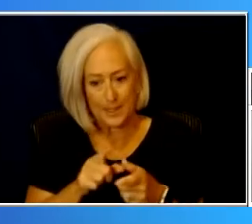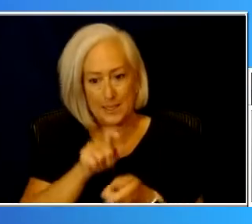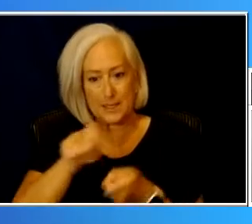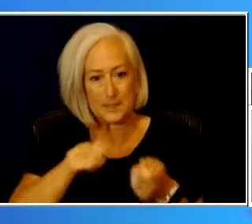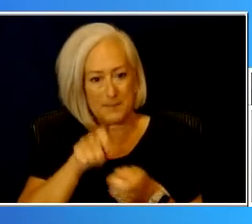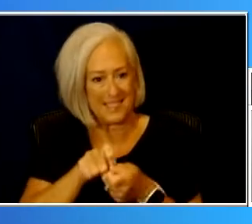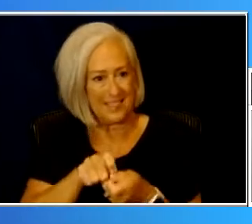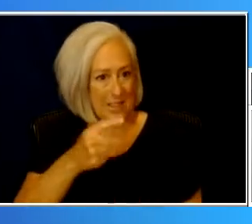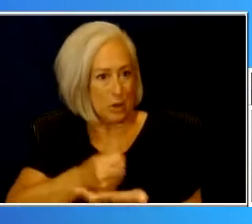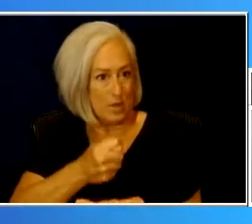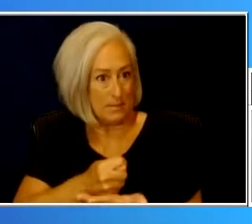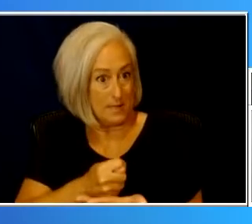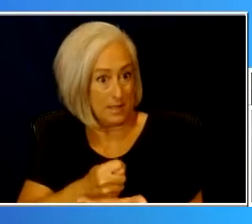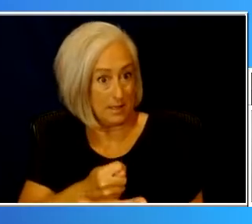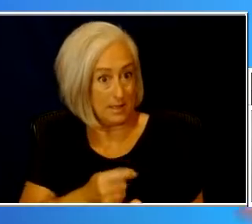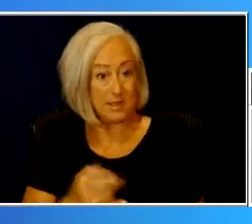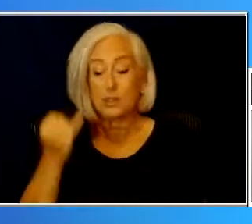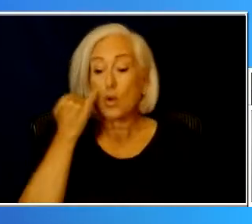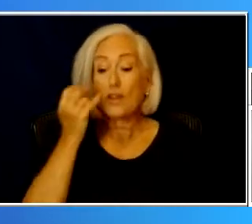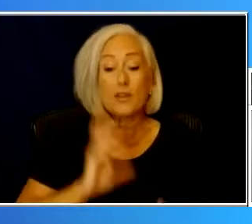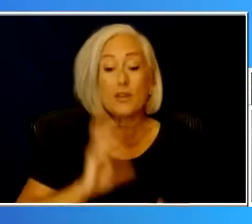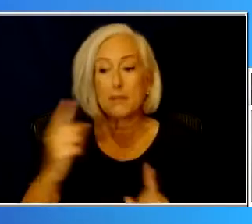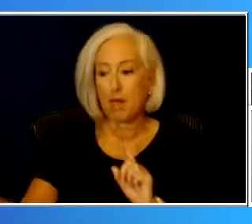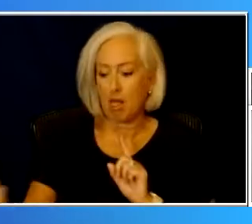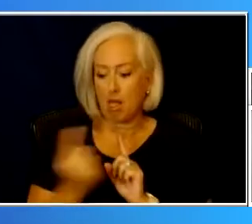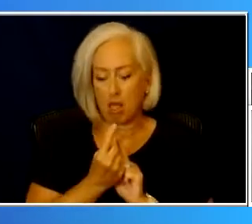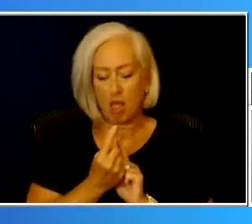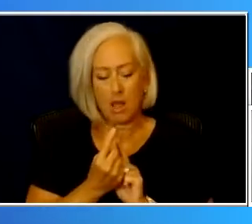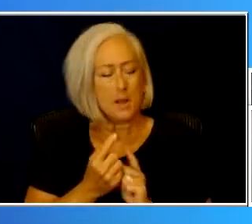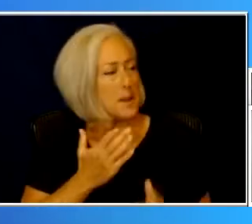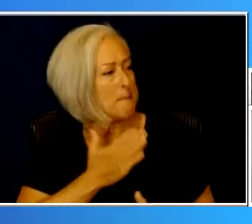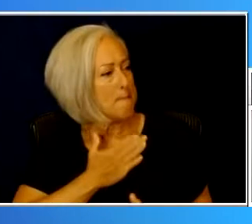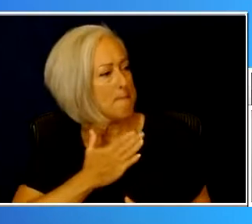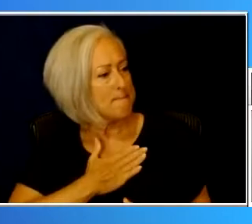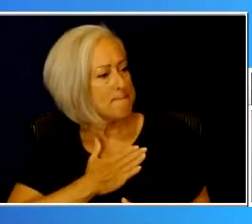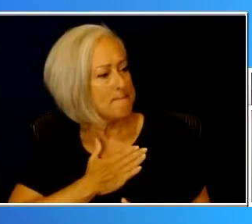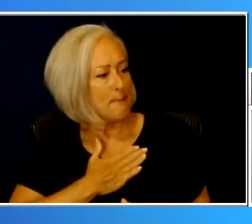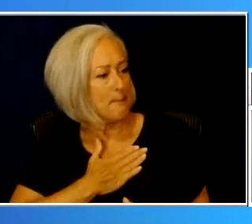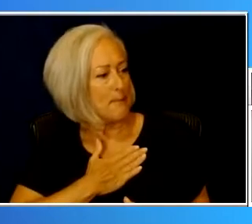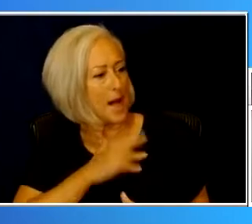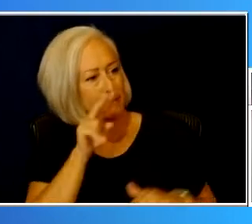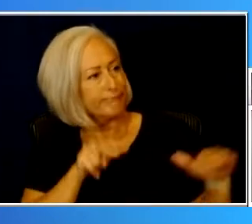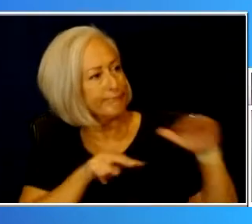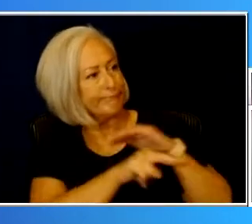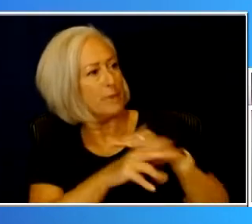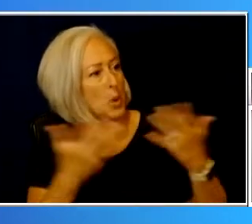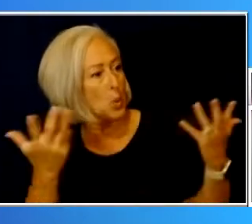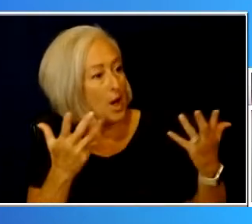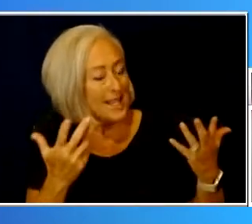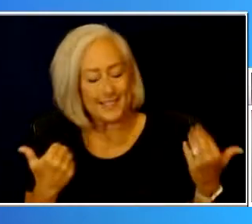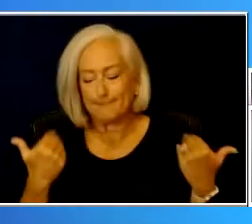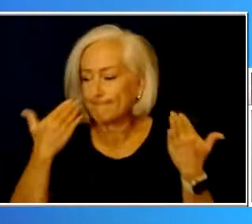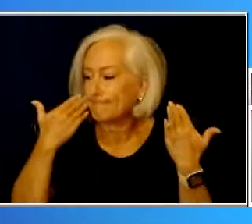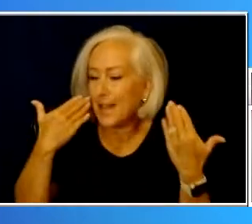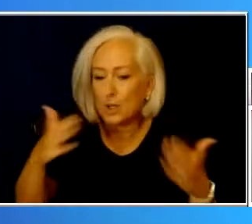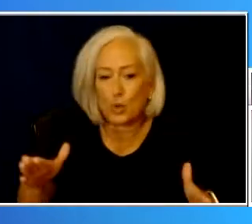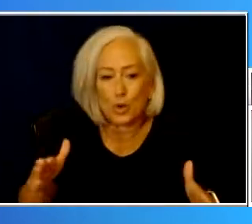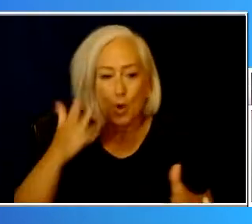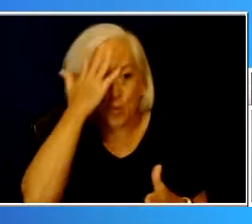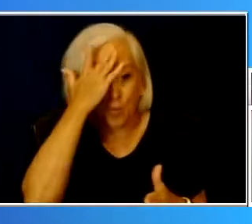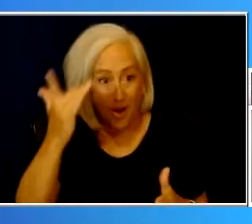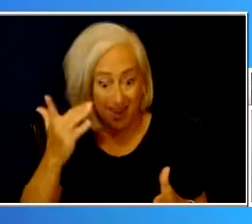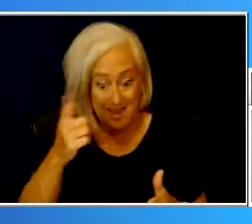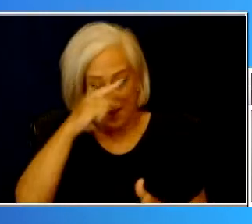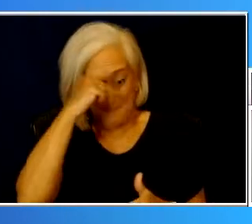what's my prognosis? I say, there's no way I can tell you. It is such an individual process now that